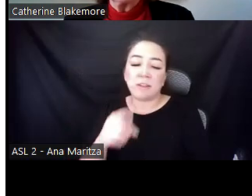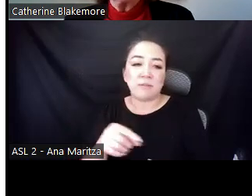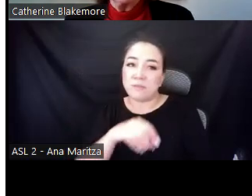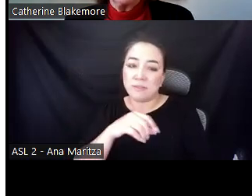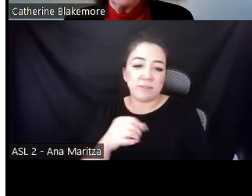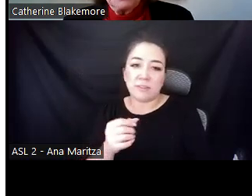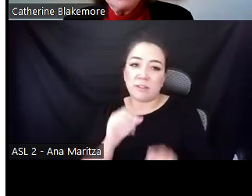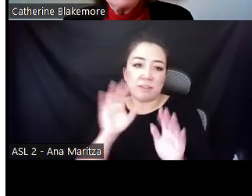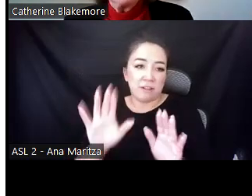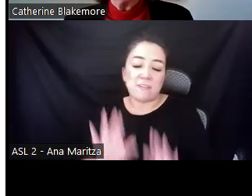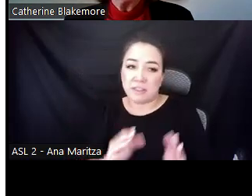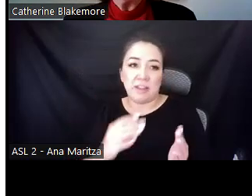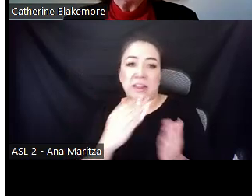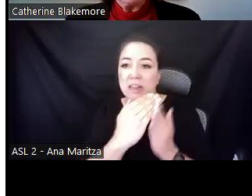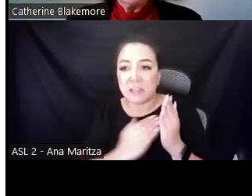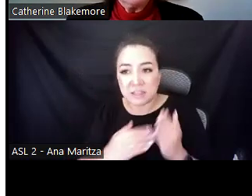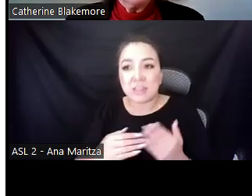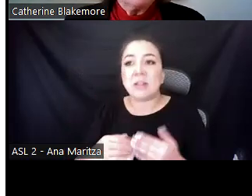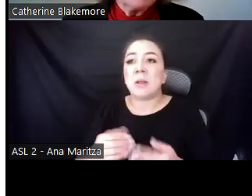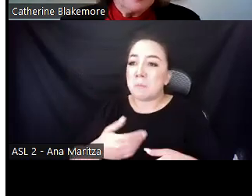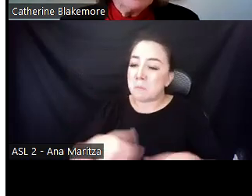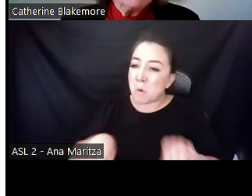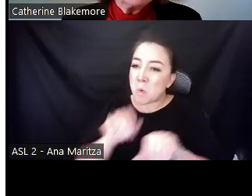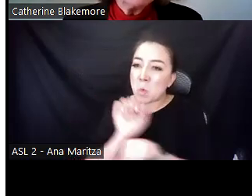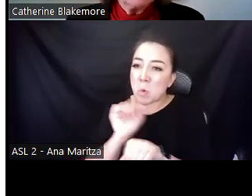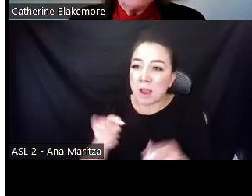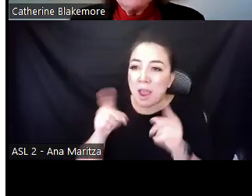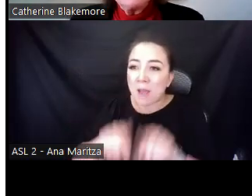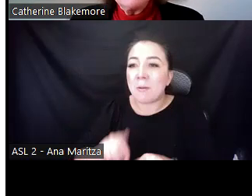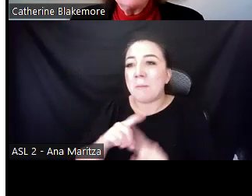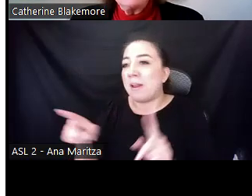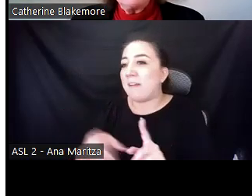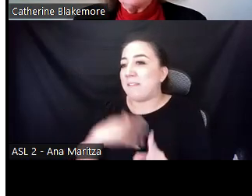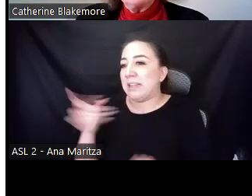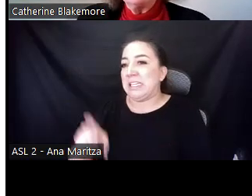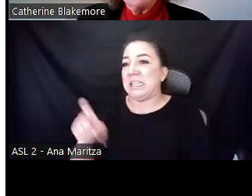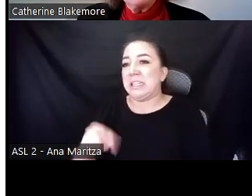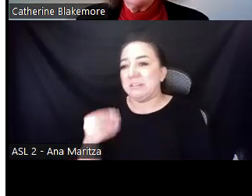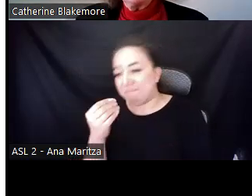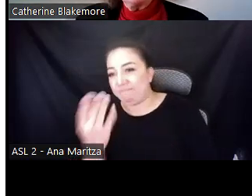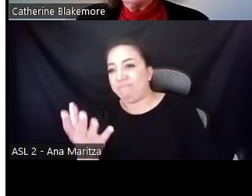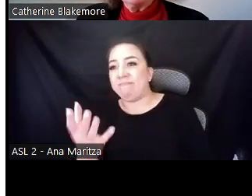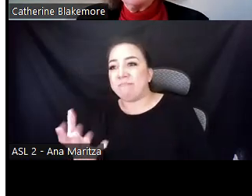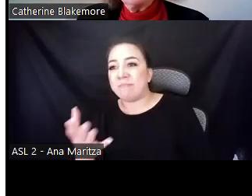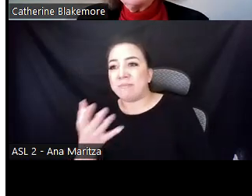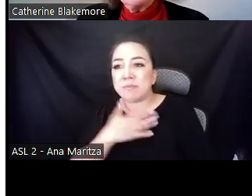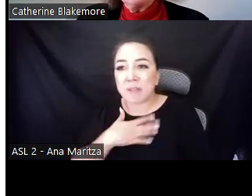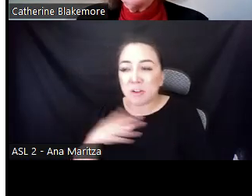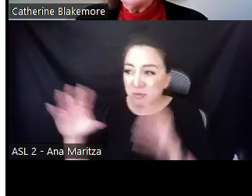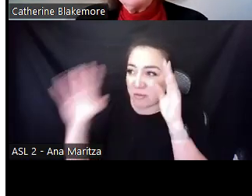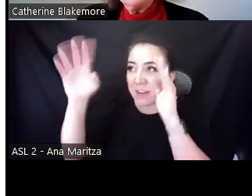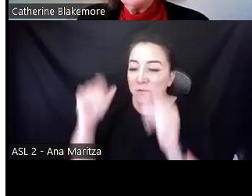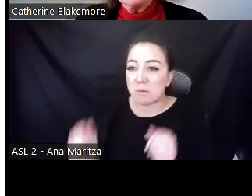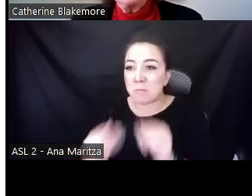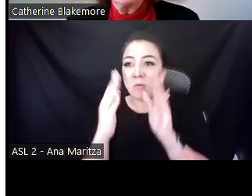there's really important work being done. But I just feel the need to tell you, like, my creative approach to saying